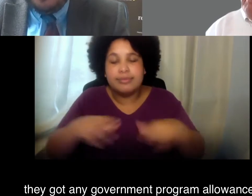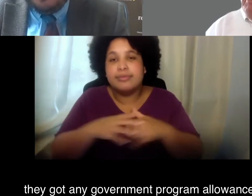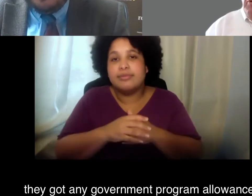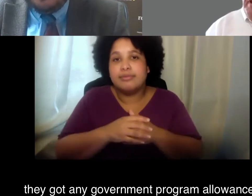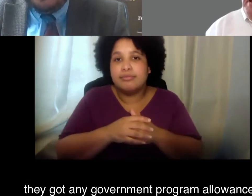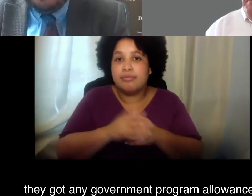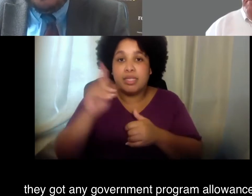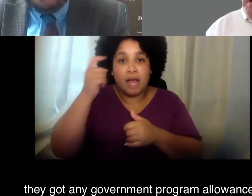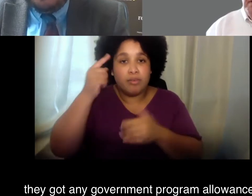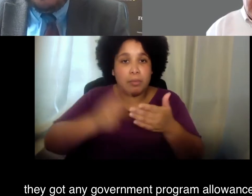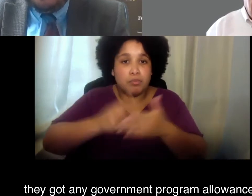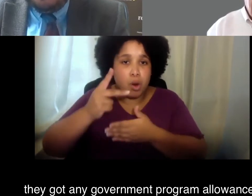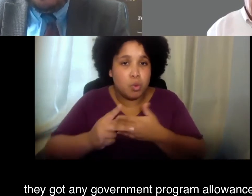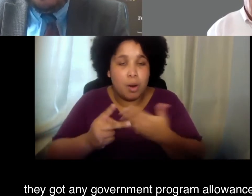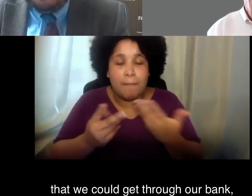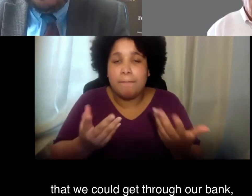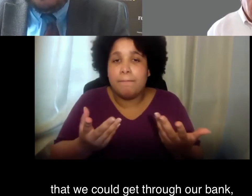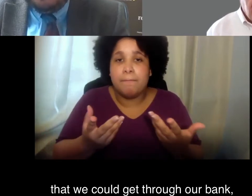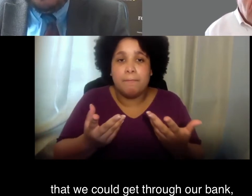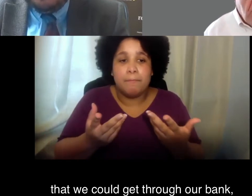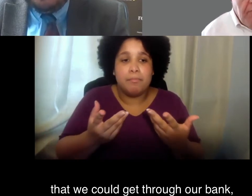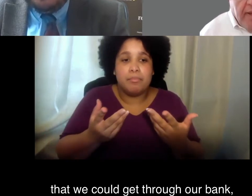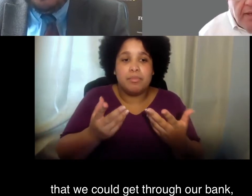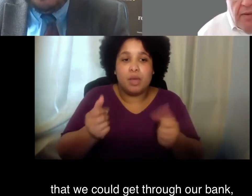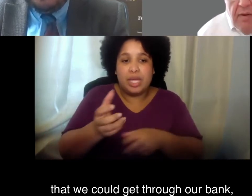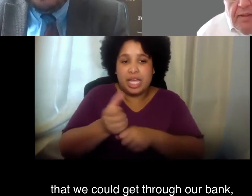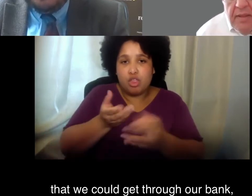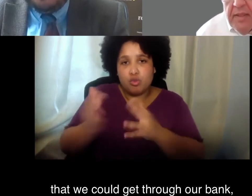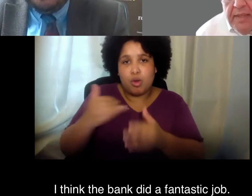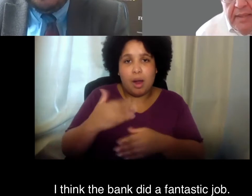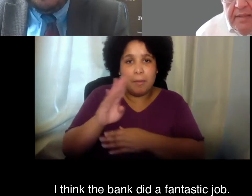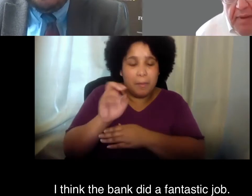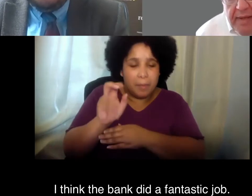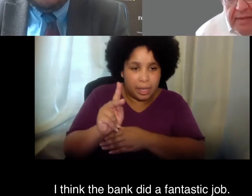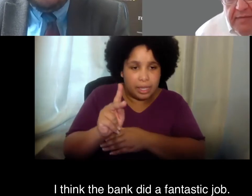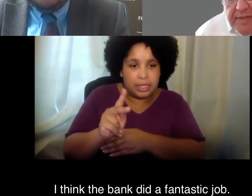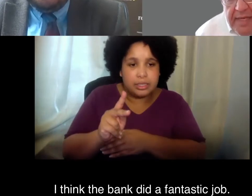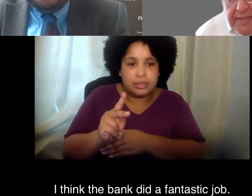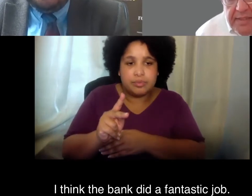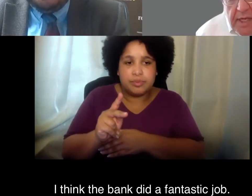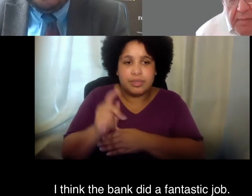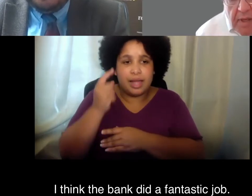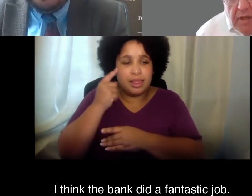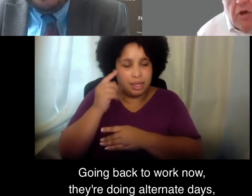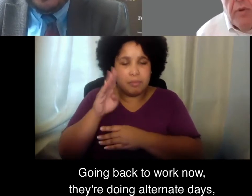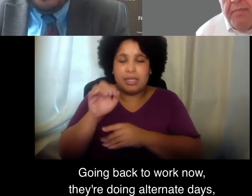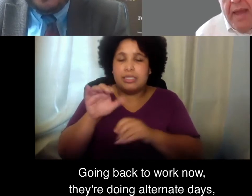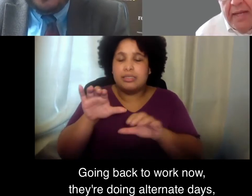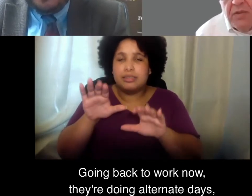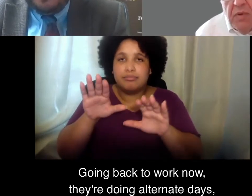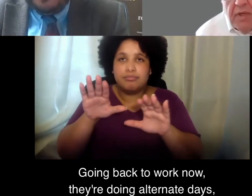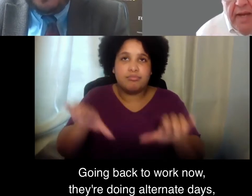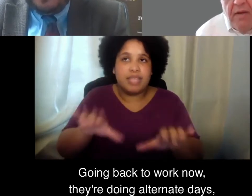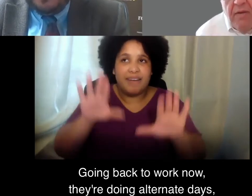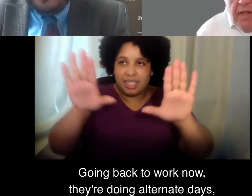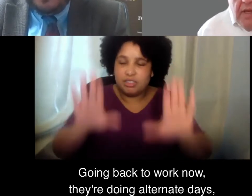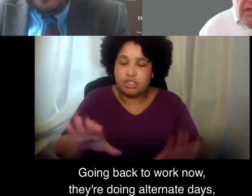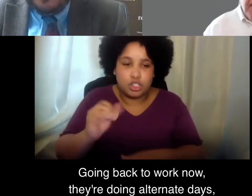government program allowances that we could get through our bank. I think the bank did a fantastic job. Going